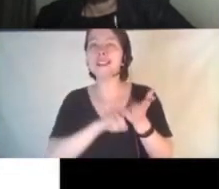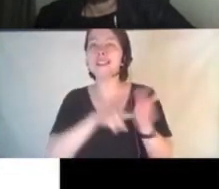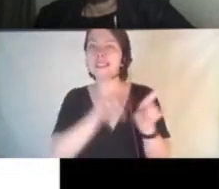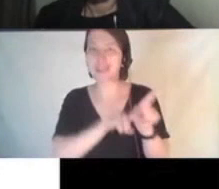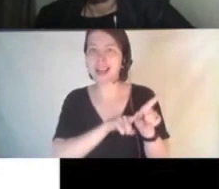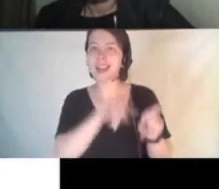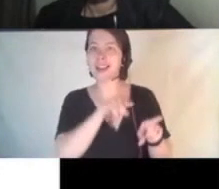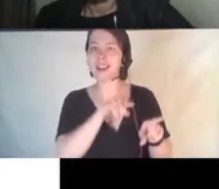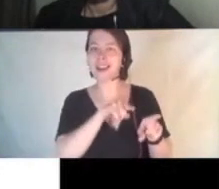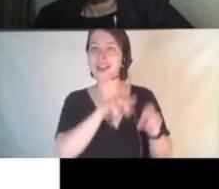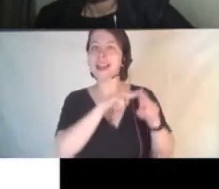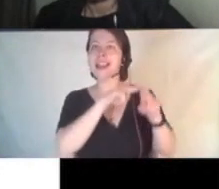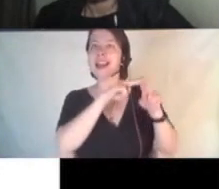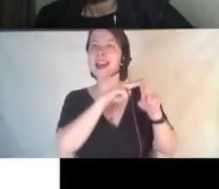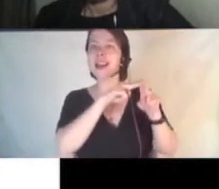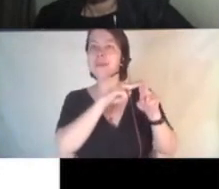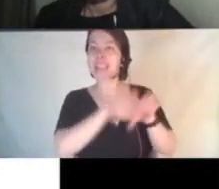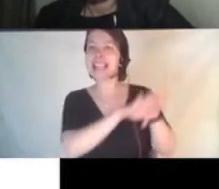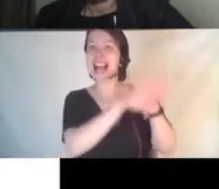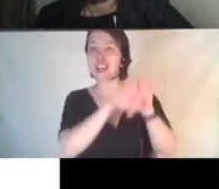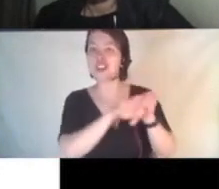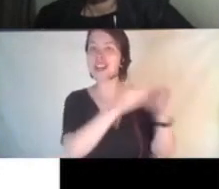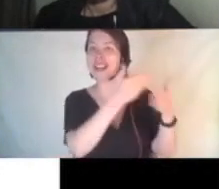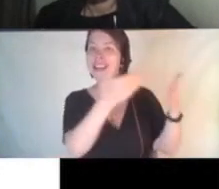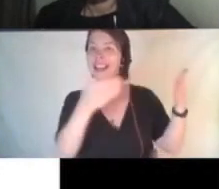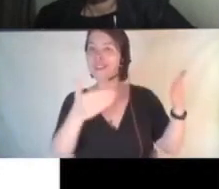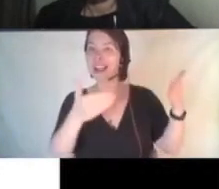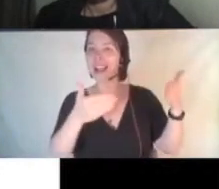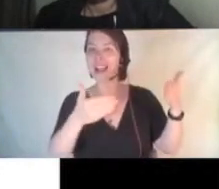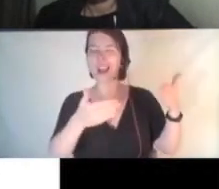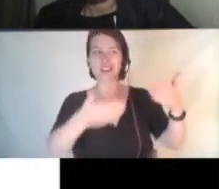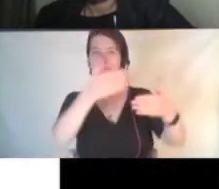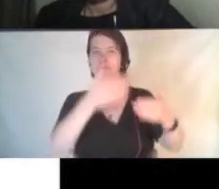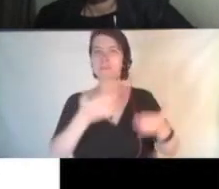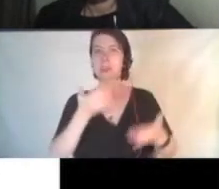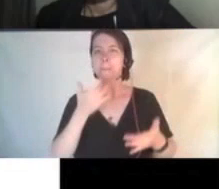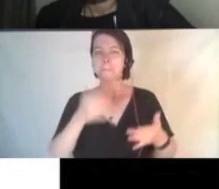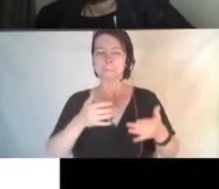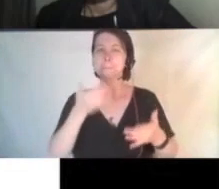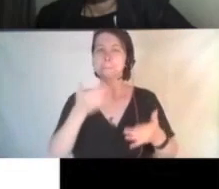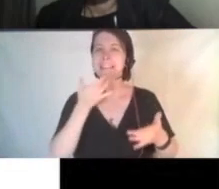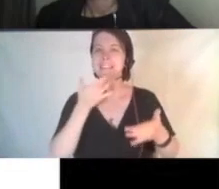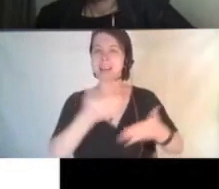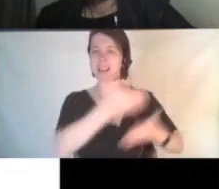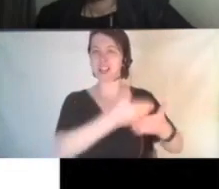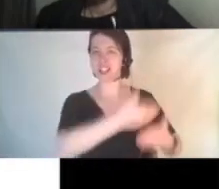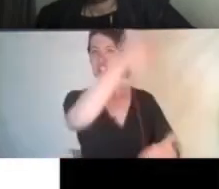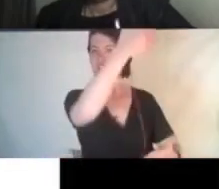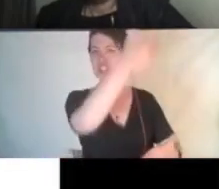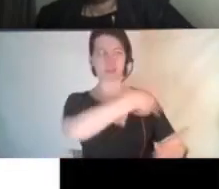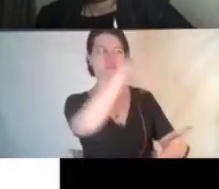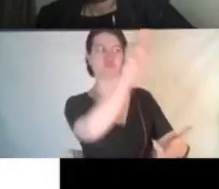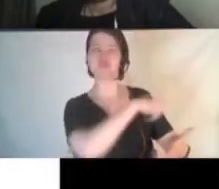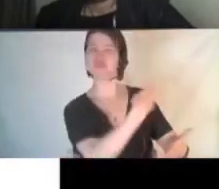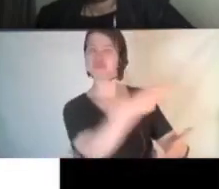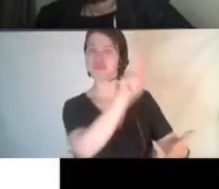sheets of metal, I think they were, and using oil paints and using like really bold colours. And it sort of like